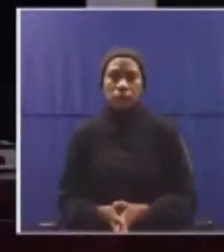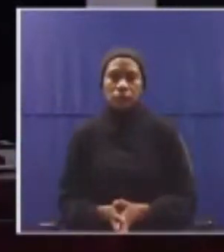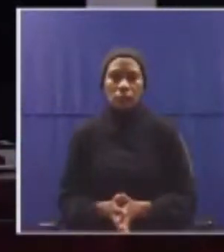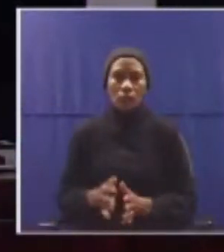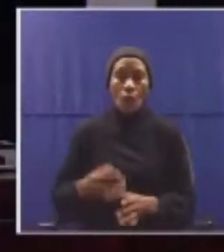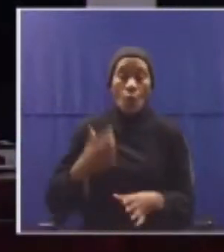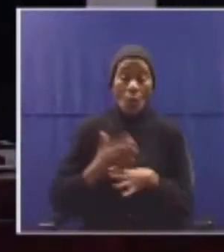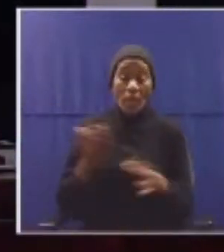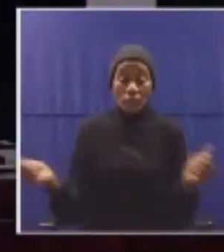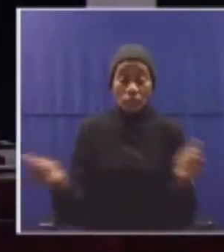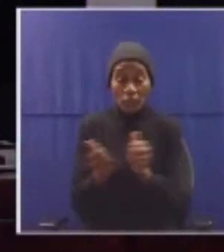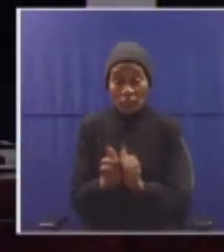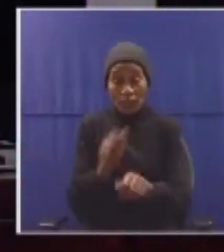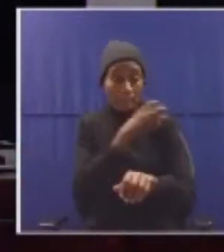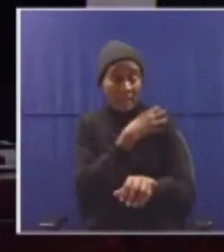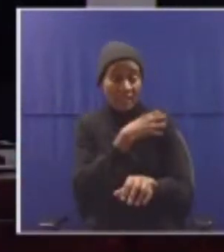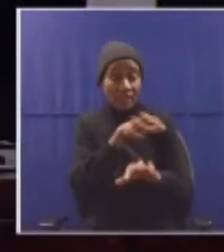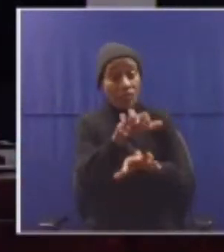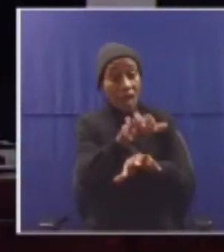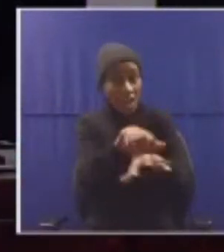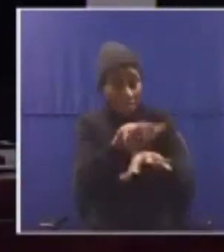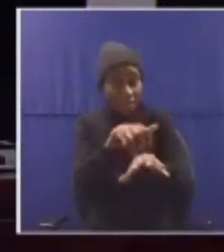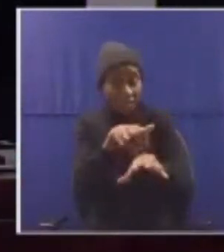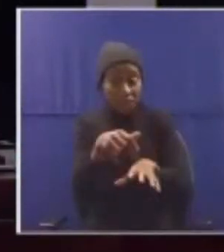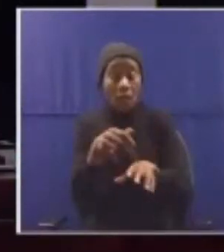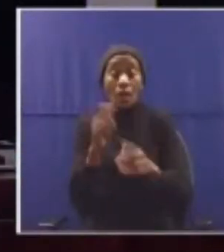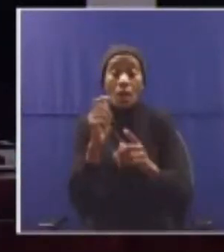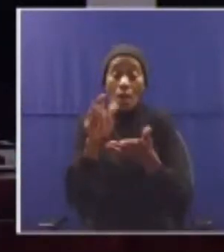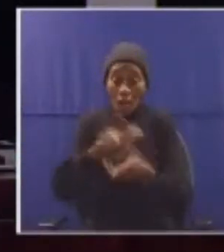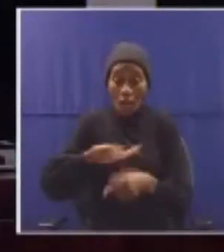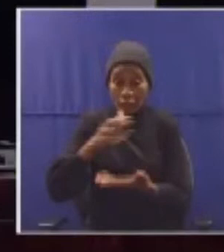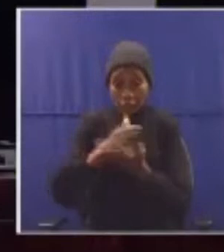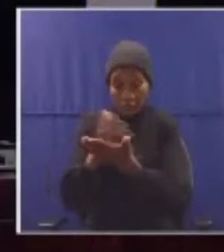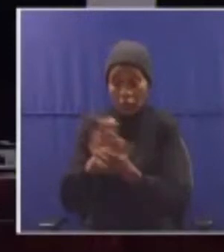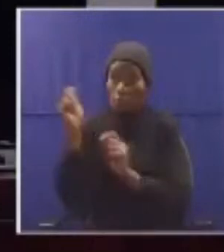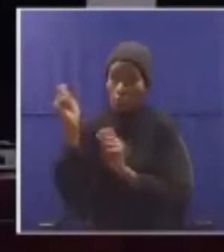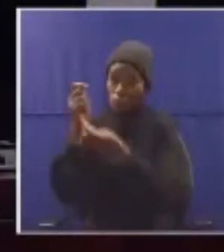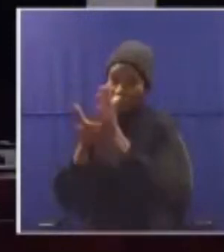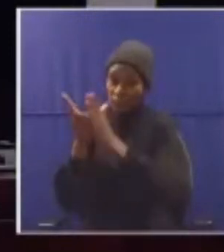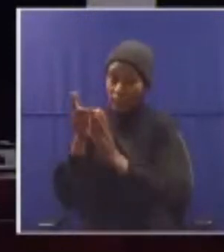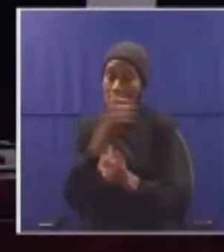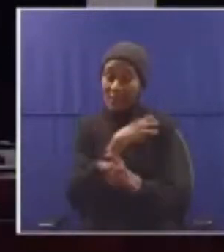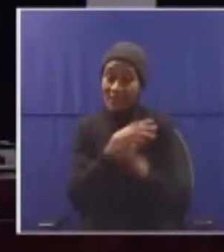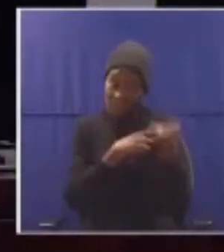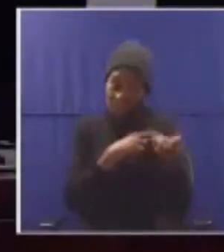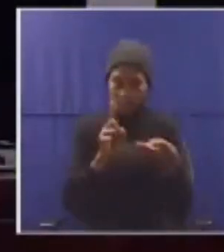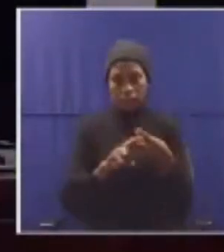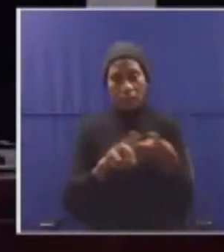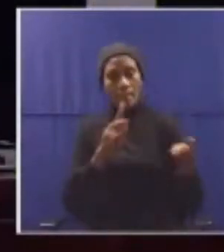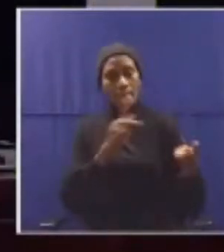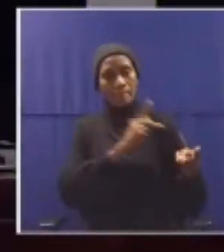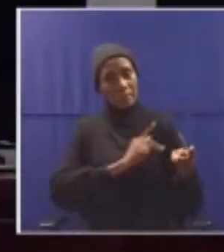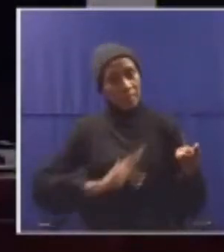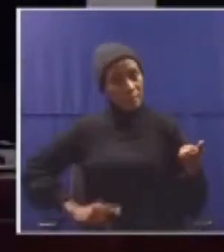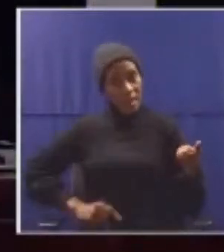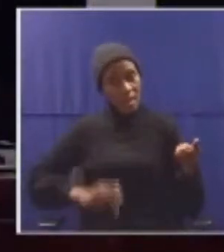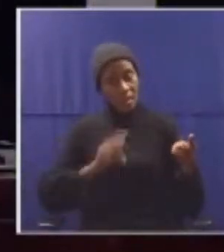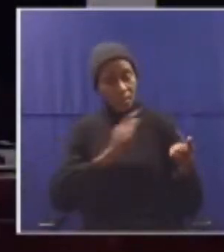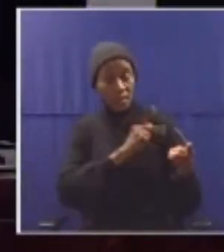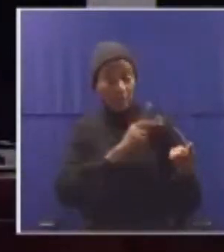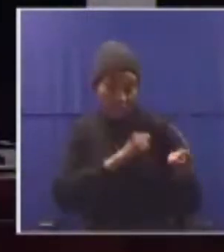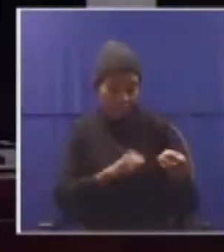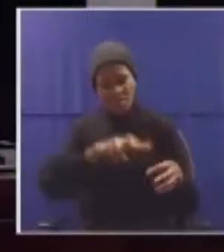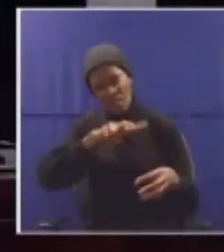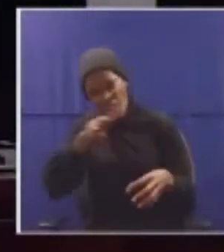Together with the Minister of Agriculture, Land Reform and Rural Development, the Premier of KwaZulu-Natal Province, and